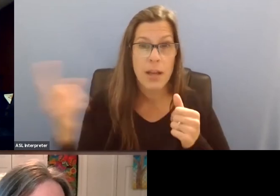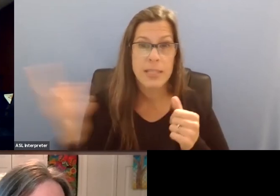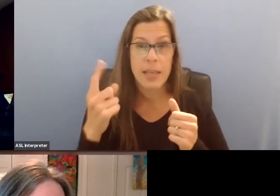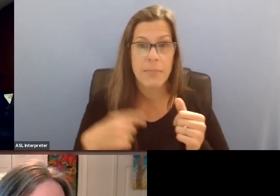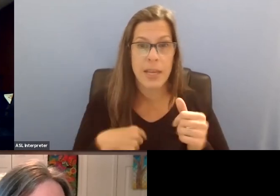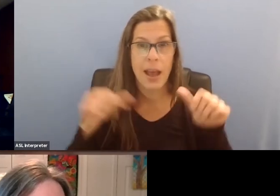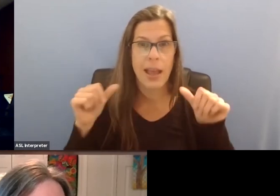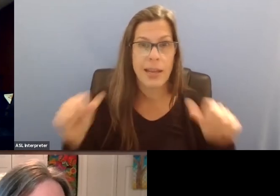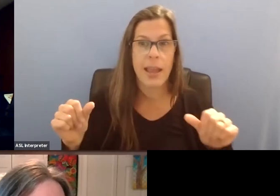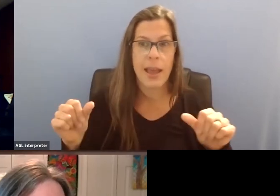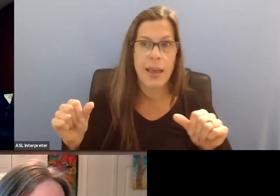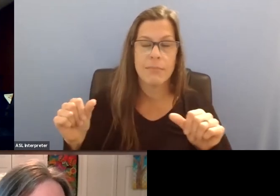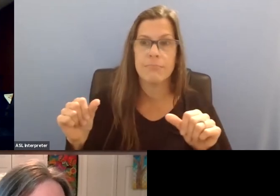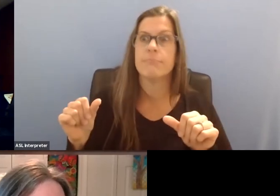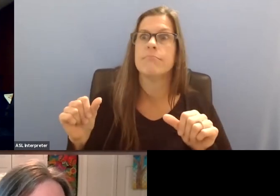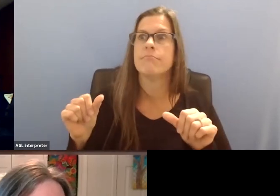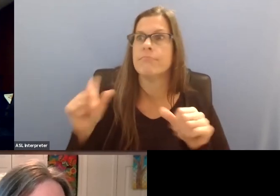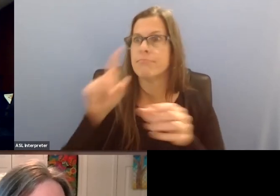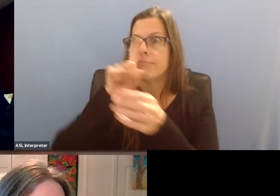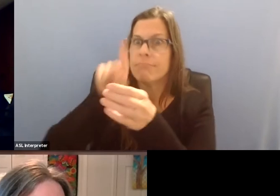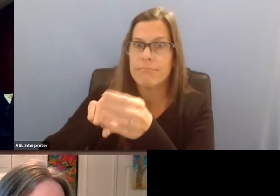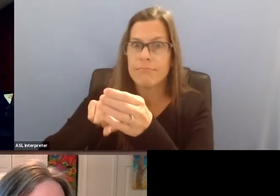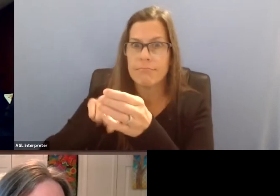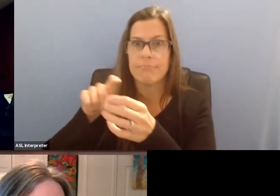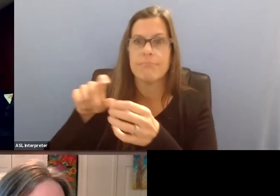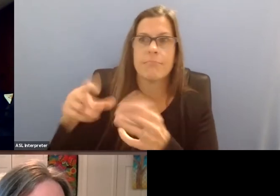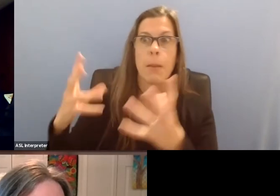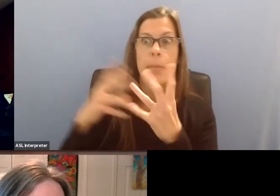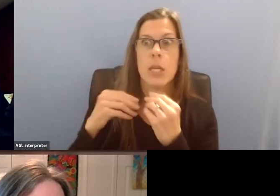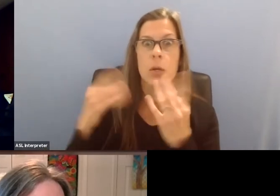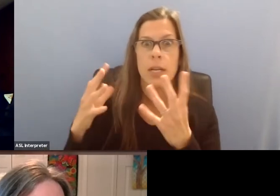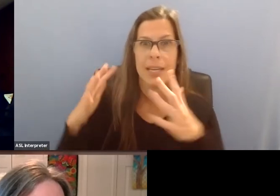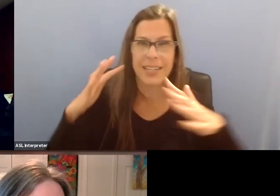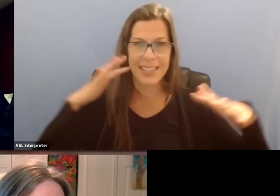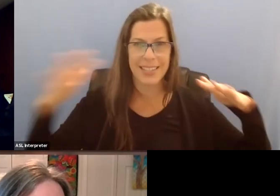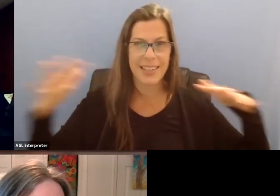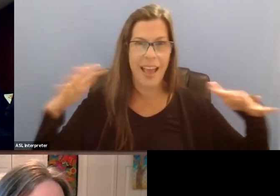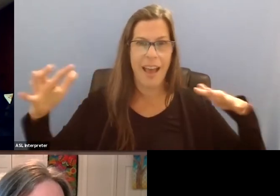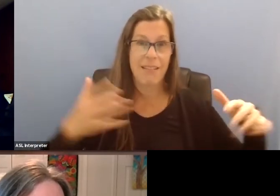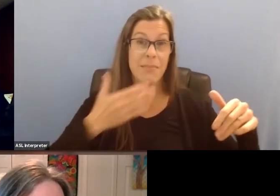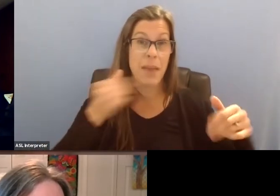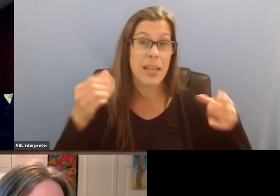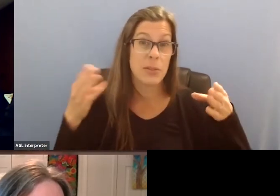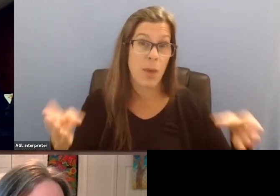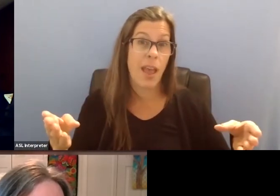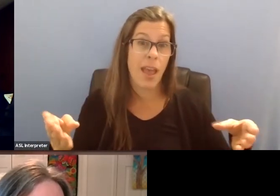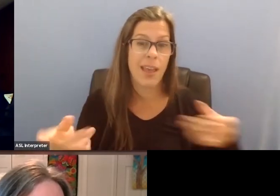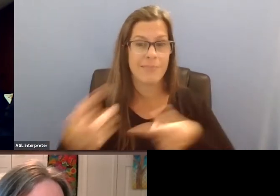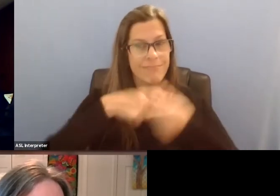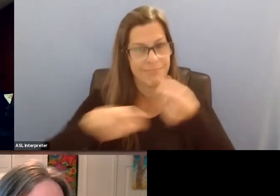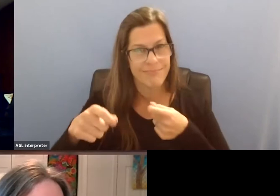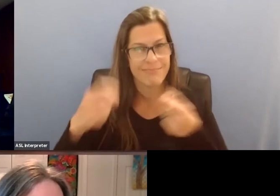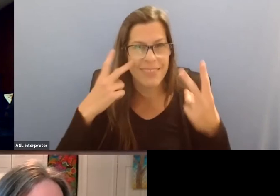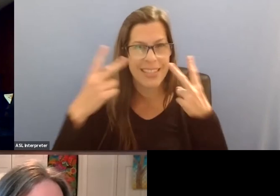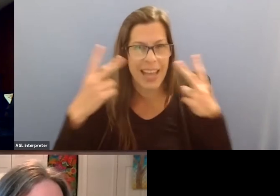can feel is beauty that's available to me. And sound is probably the greatest way I get it. I